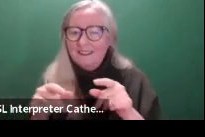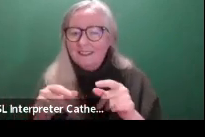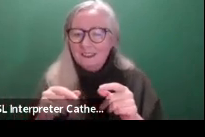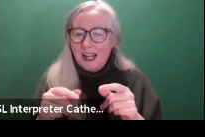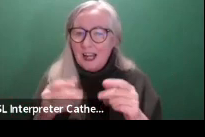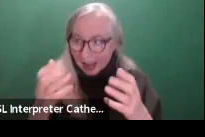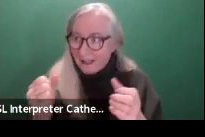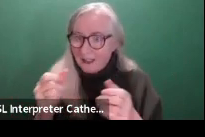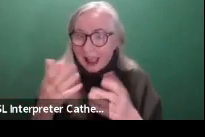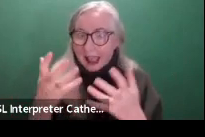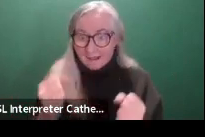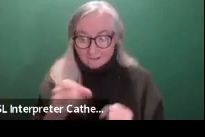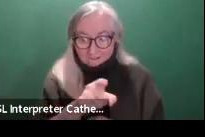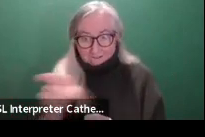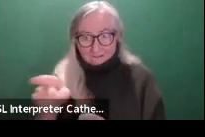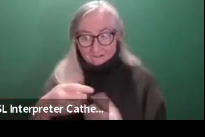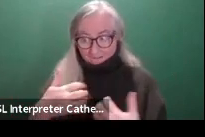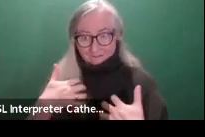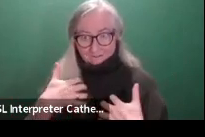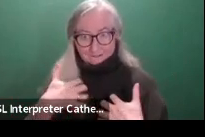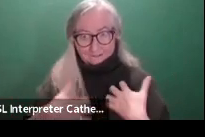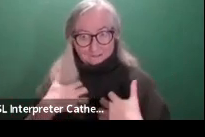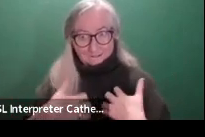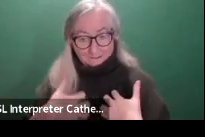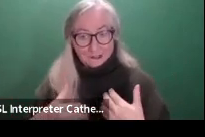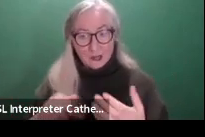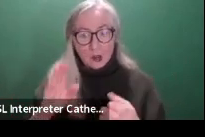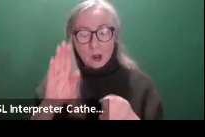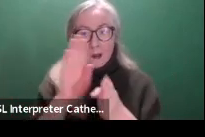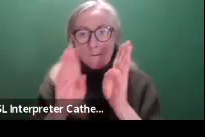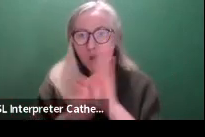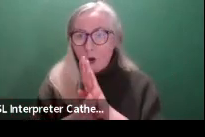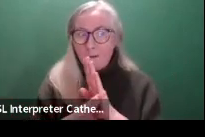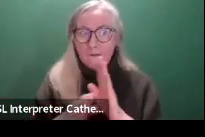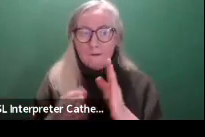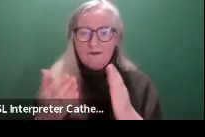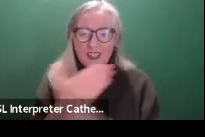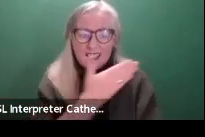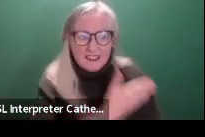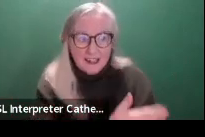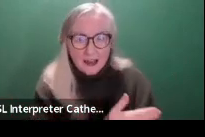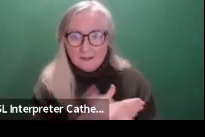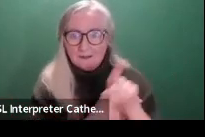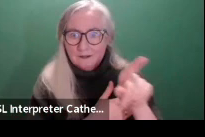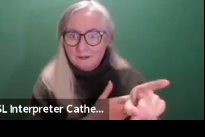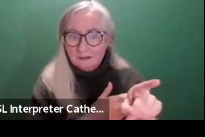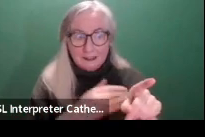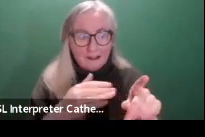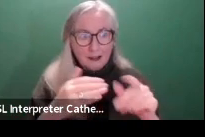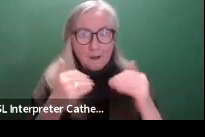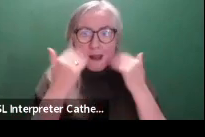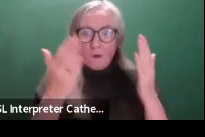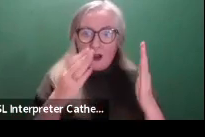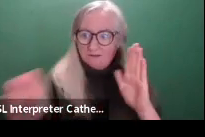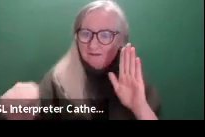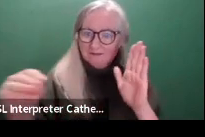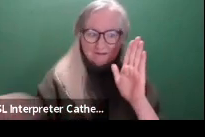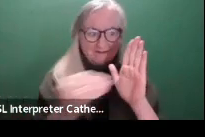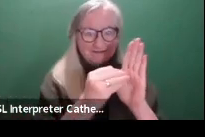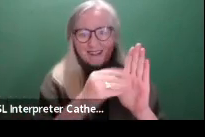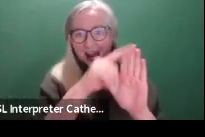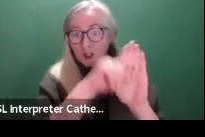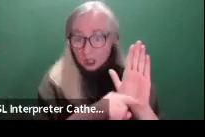people with an interest in something to start getting this on the agenda, so to speak. So menopause